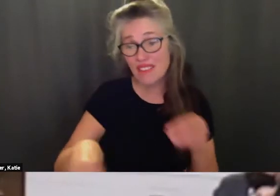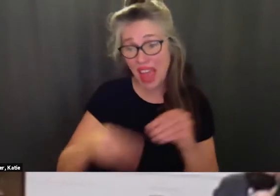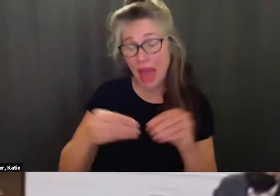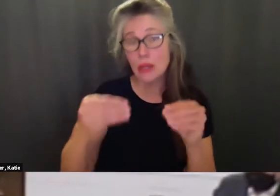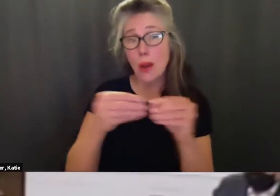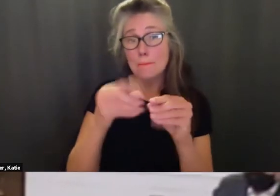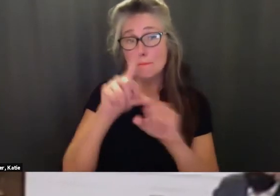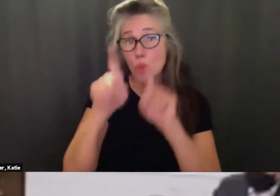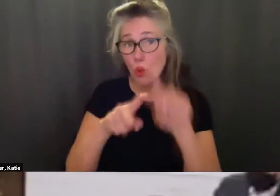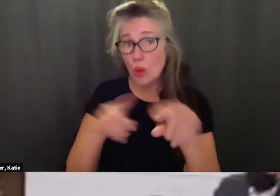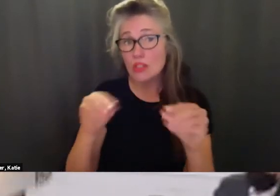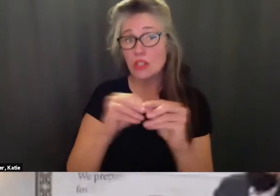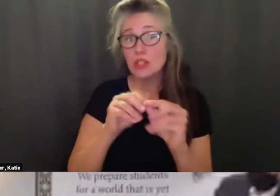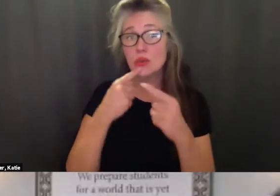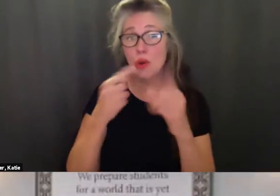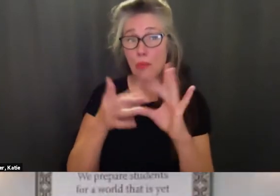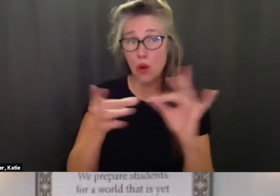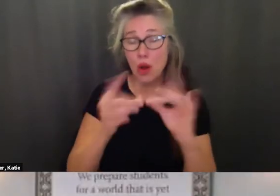on the LCAP?